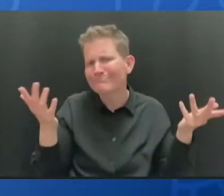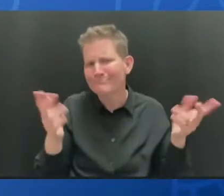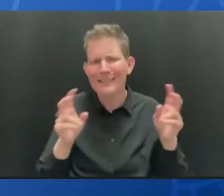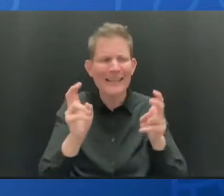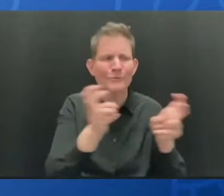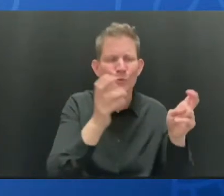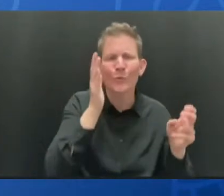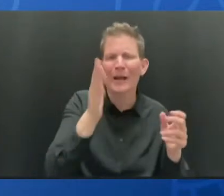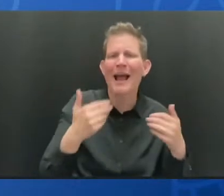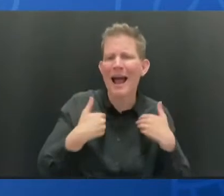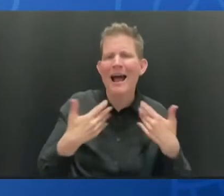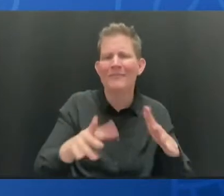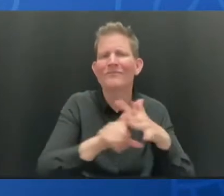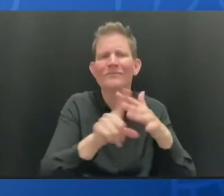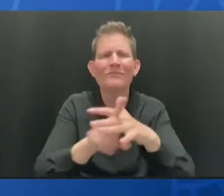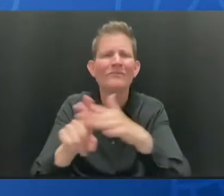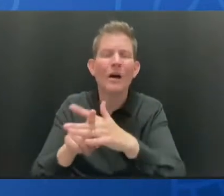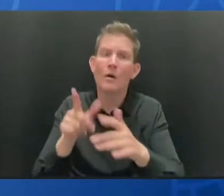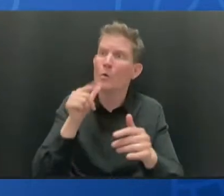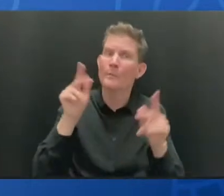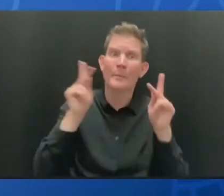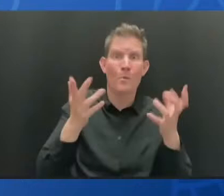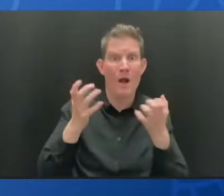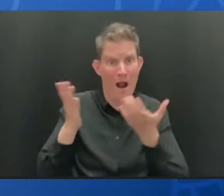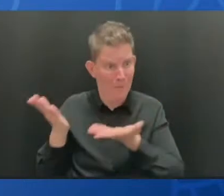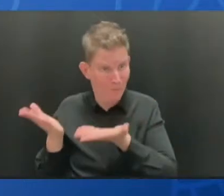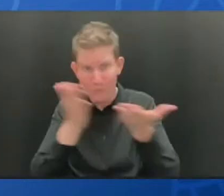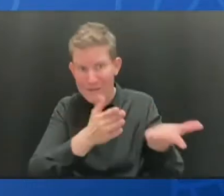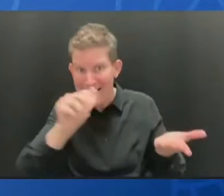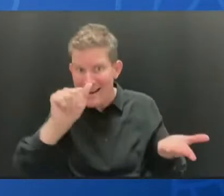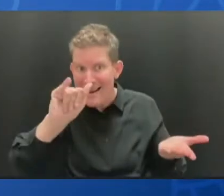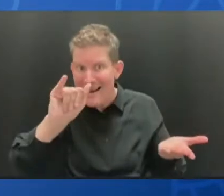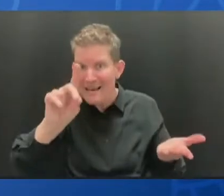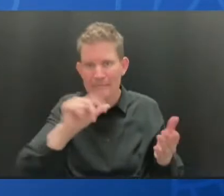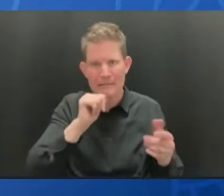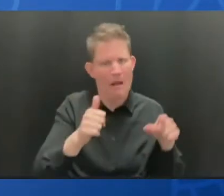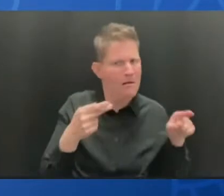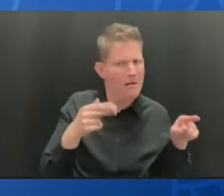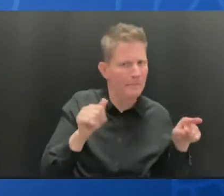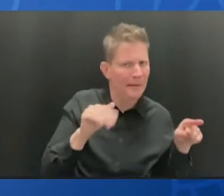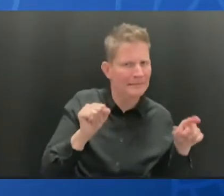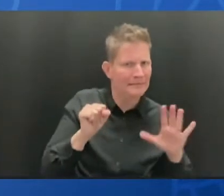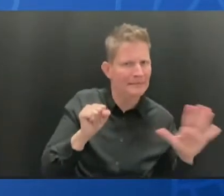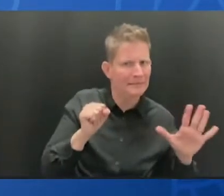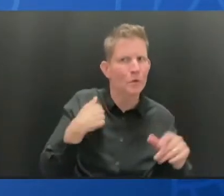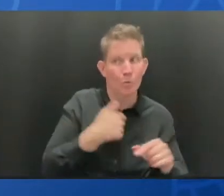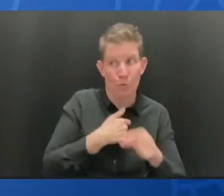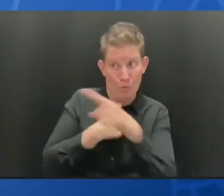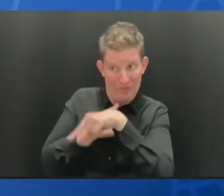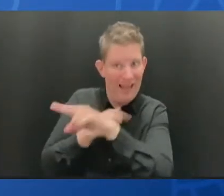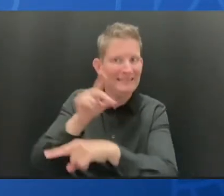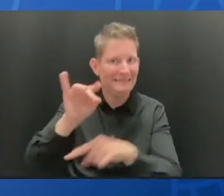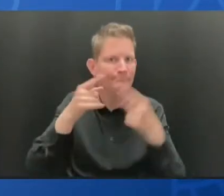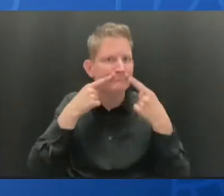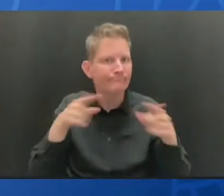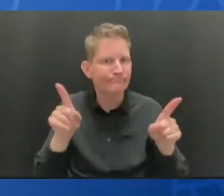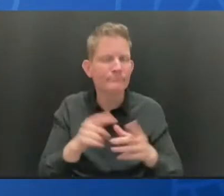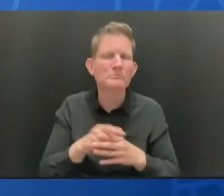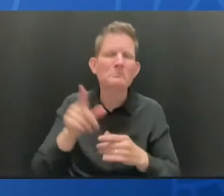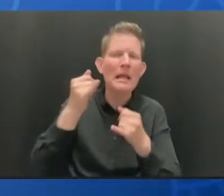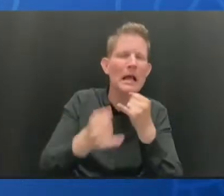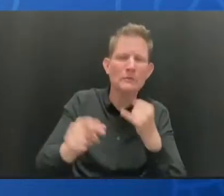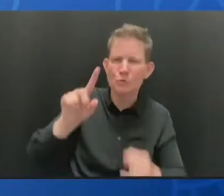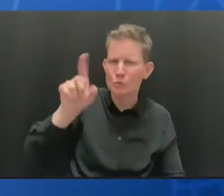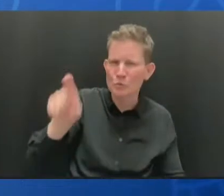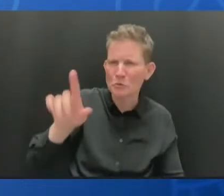people of Gaza, which is not Hamas, have succeeded. And last one, really briefly. Yes. I won't take up any more time, but